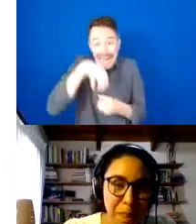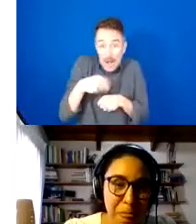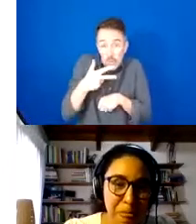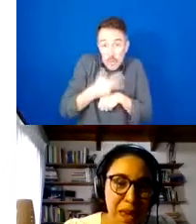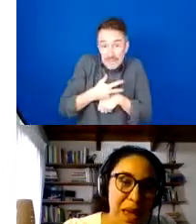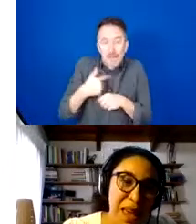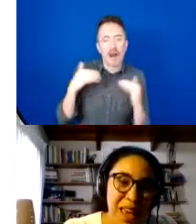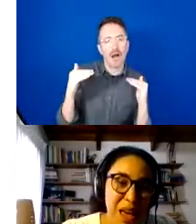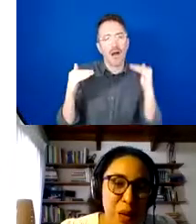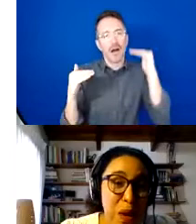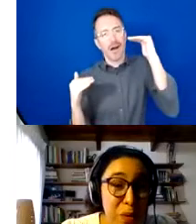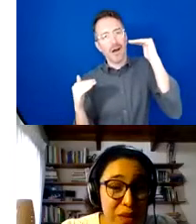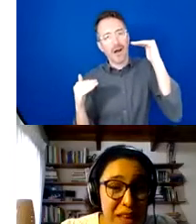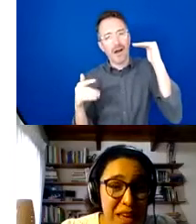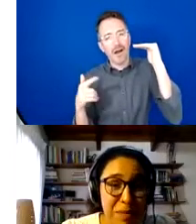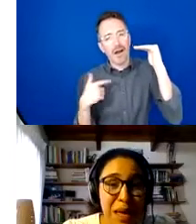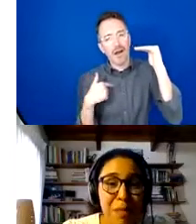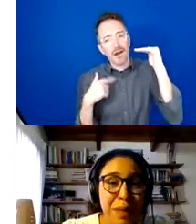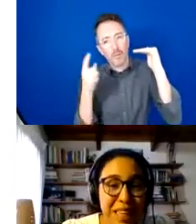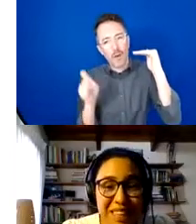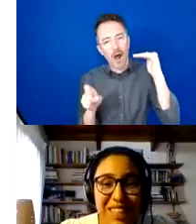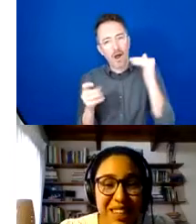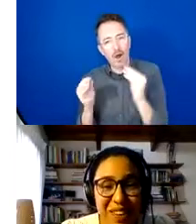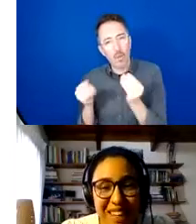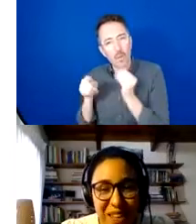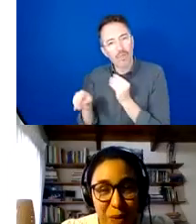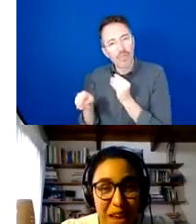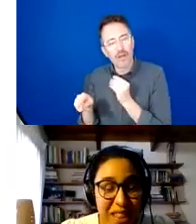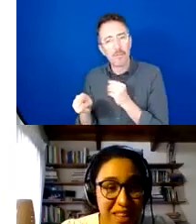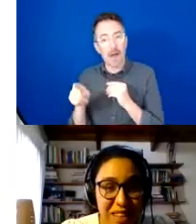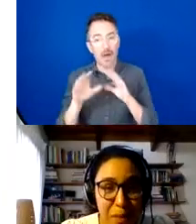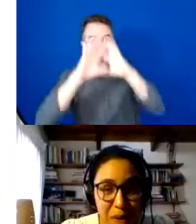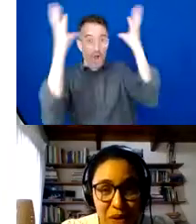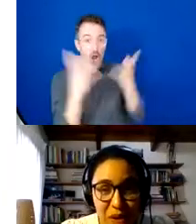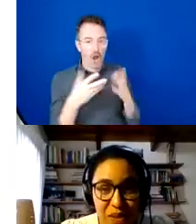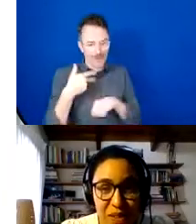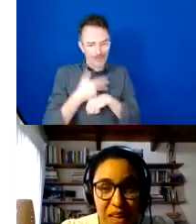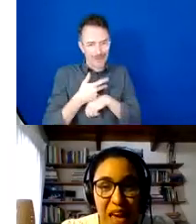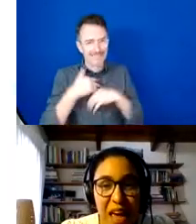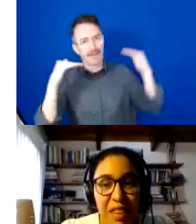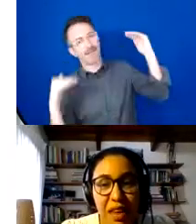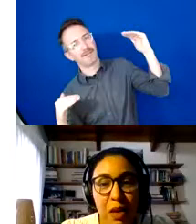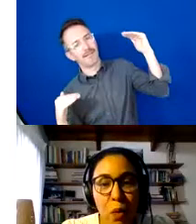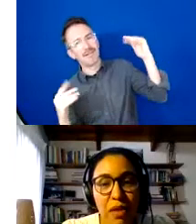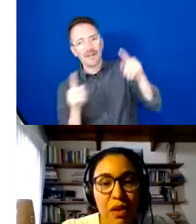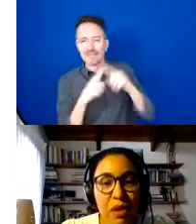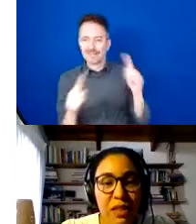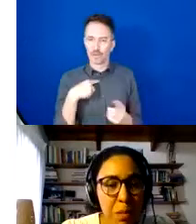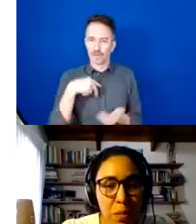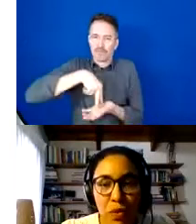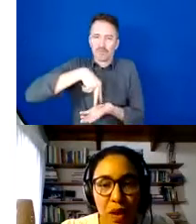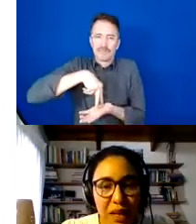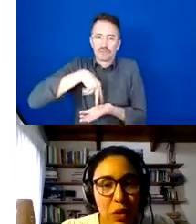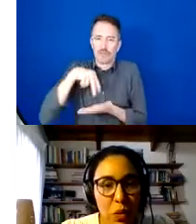community. One more time, please look at your identity markers and think whether